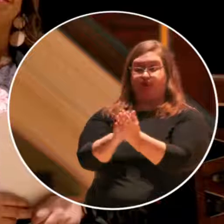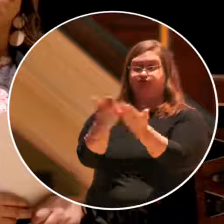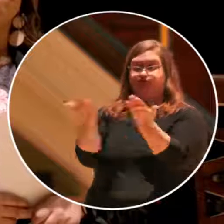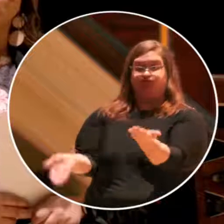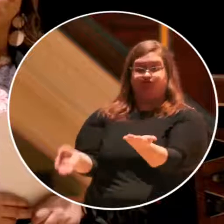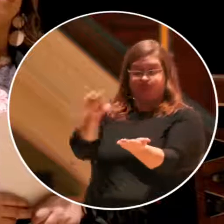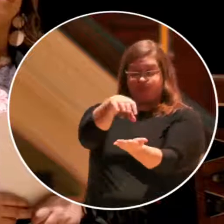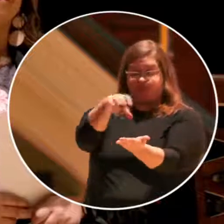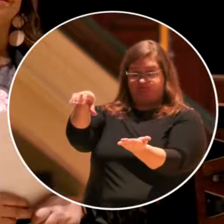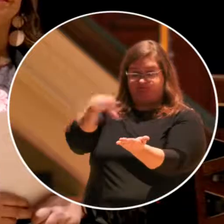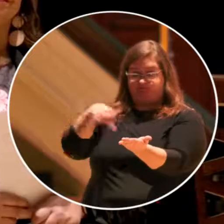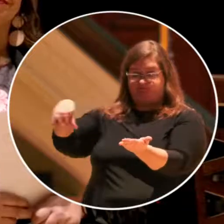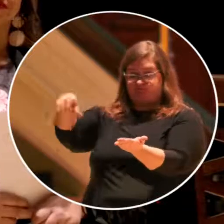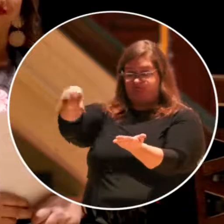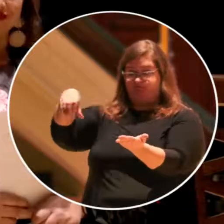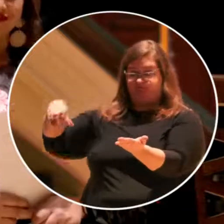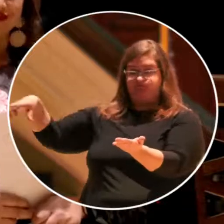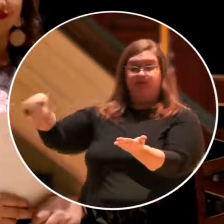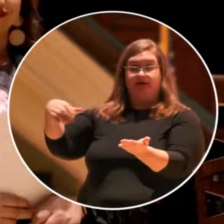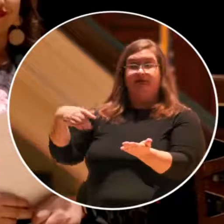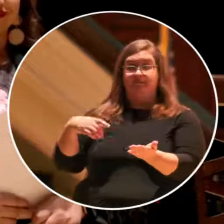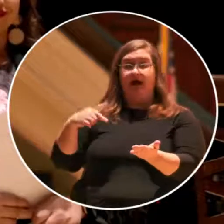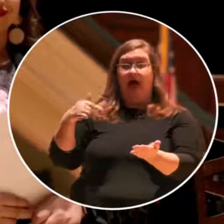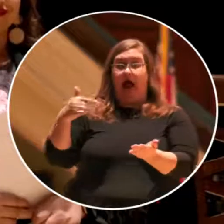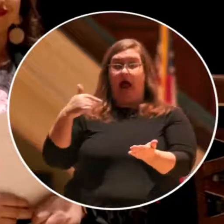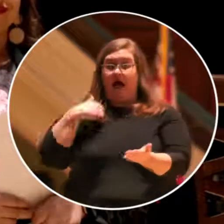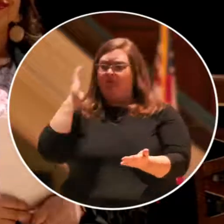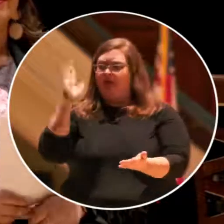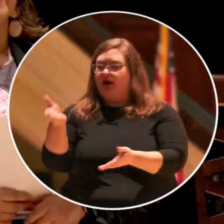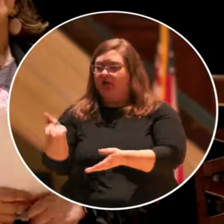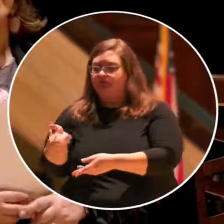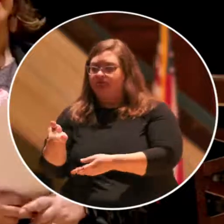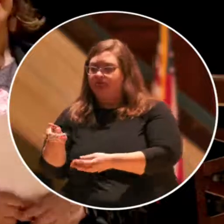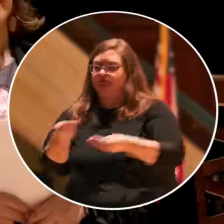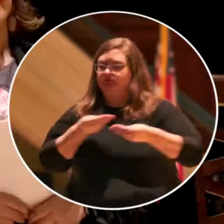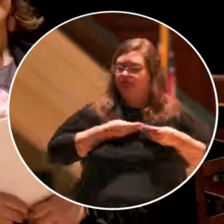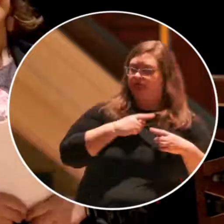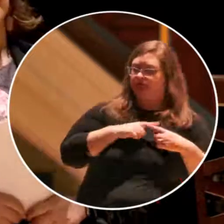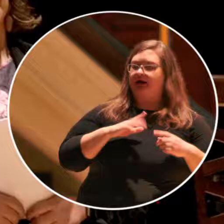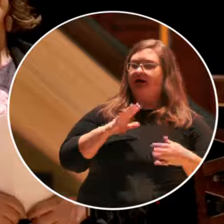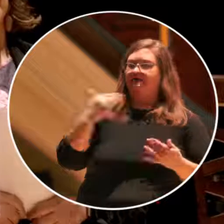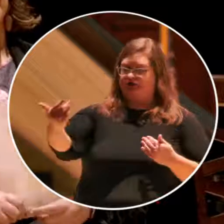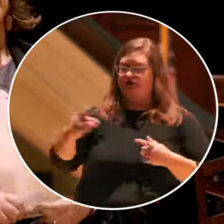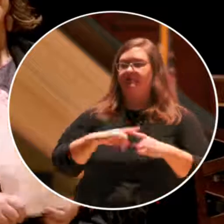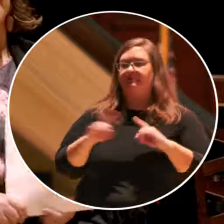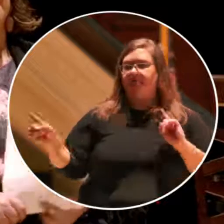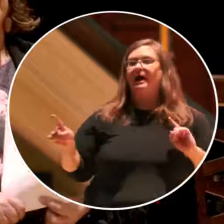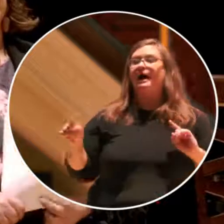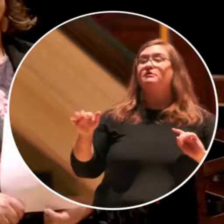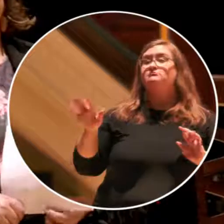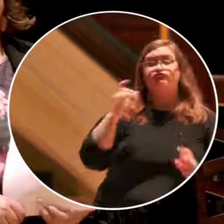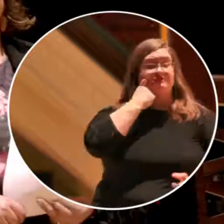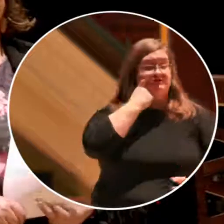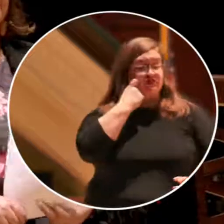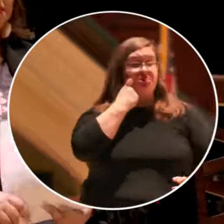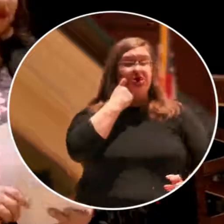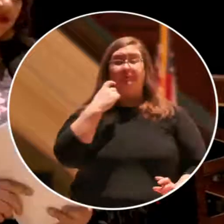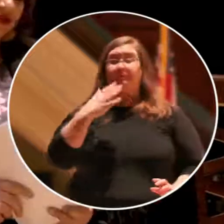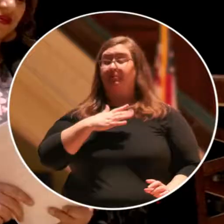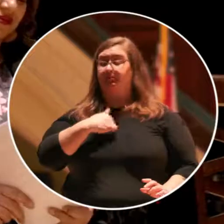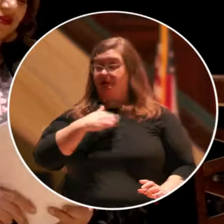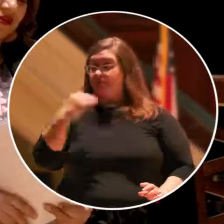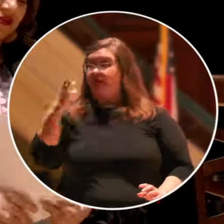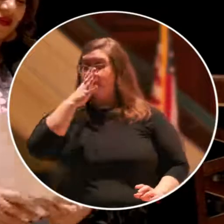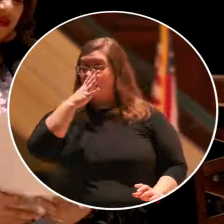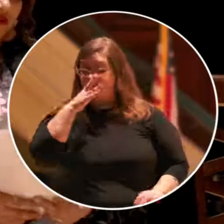closet. Yes, the ones I will inherit. Recently, we started looking at them. As we turned